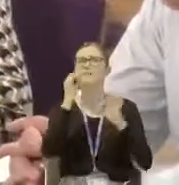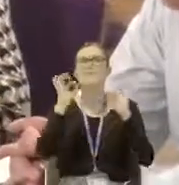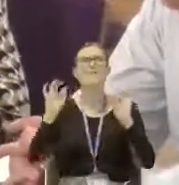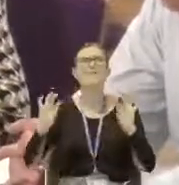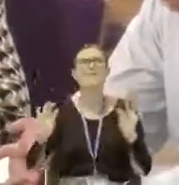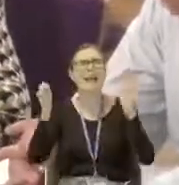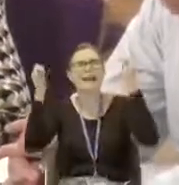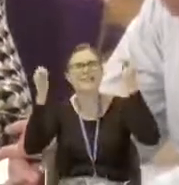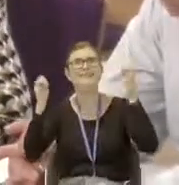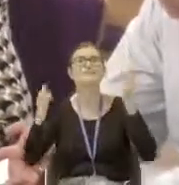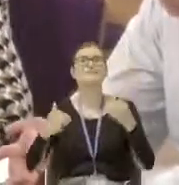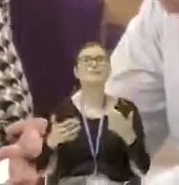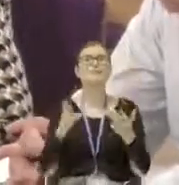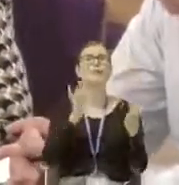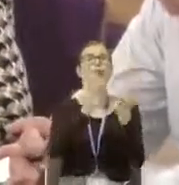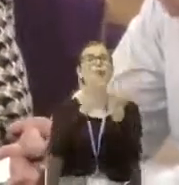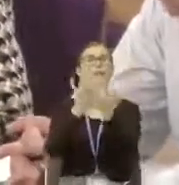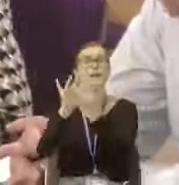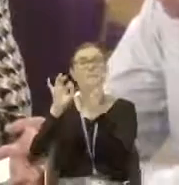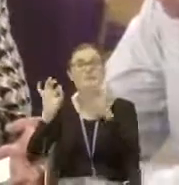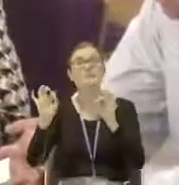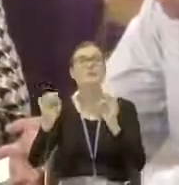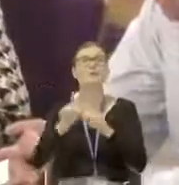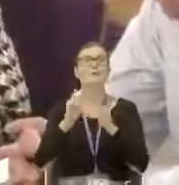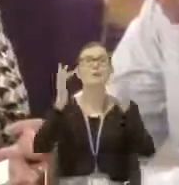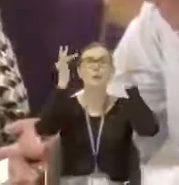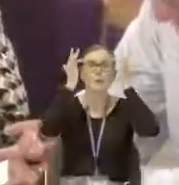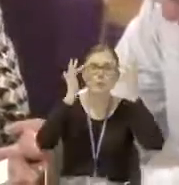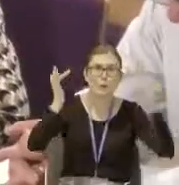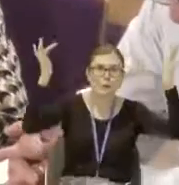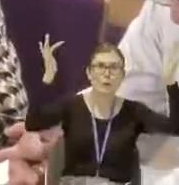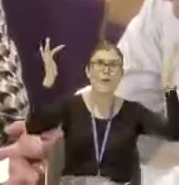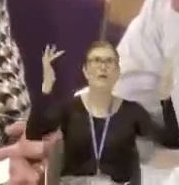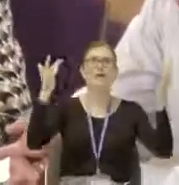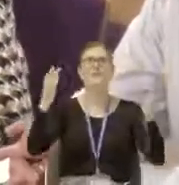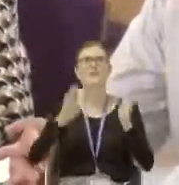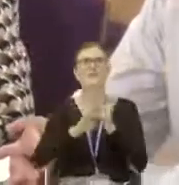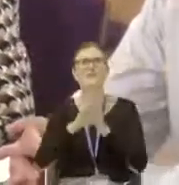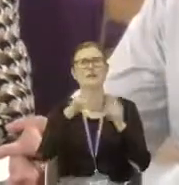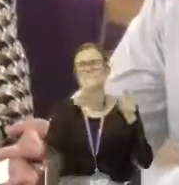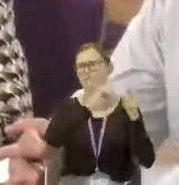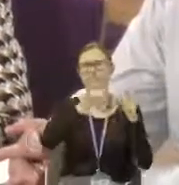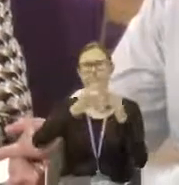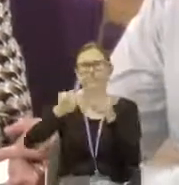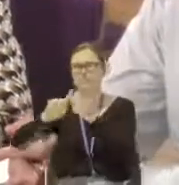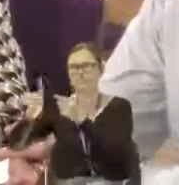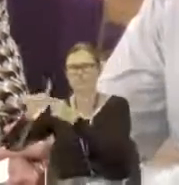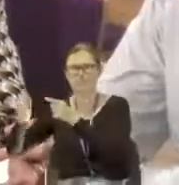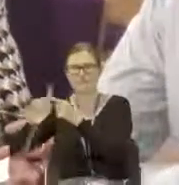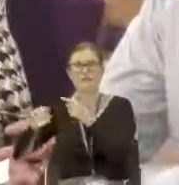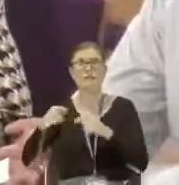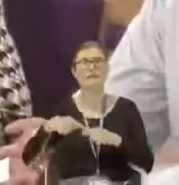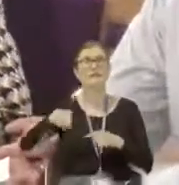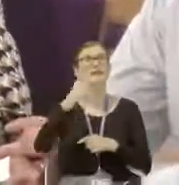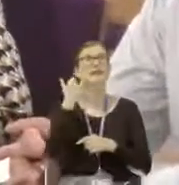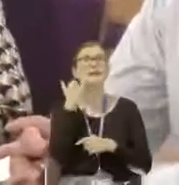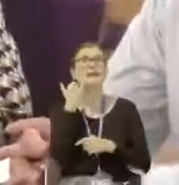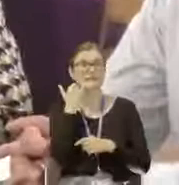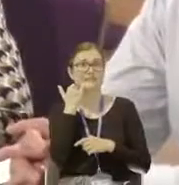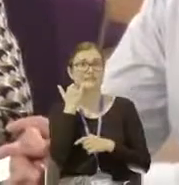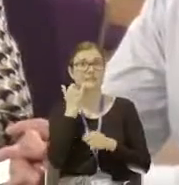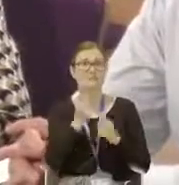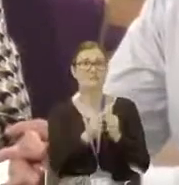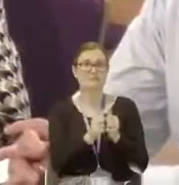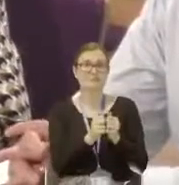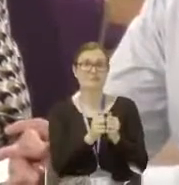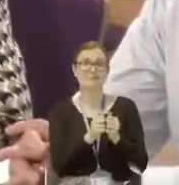sports. Actually, when you Google livable cities, you can even get examples of where you